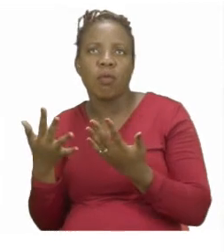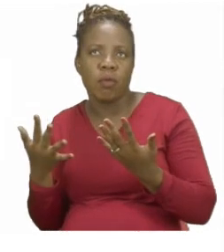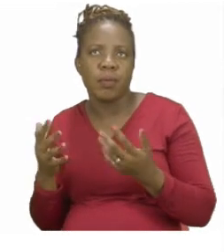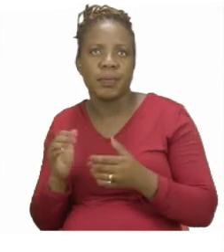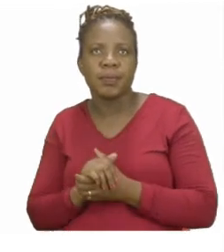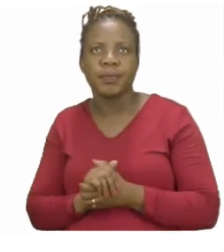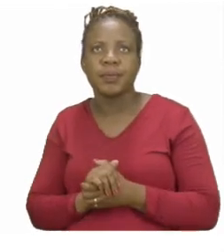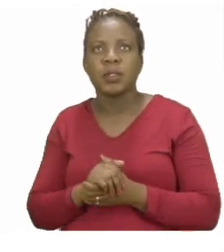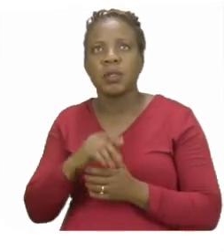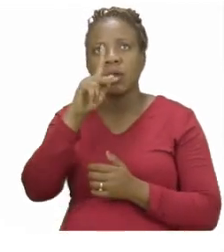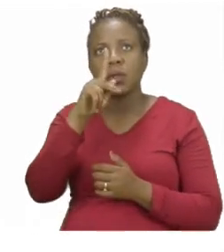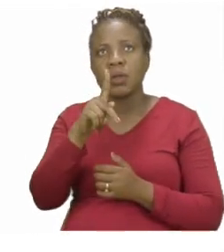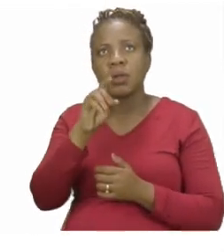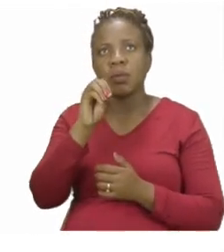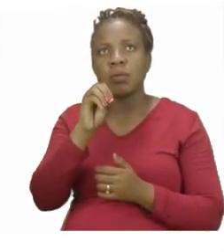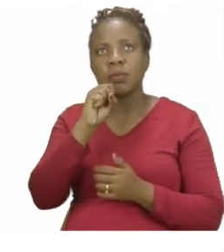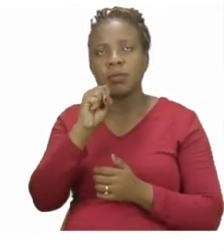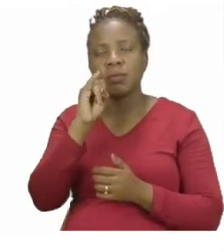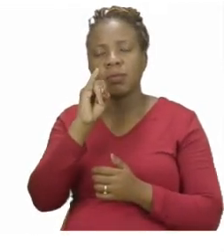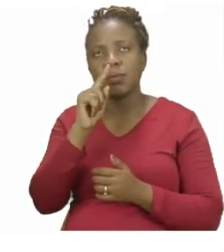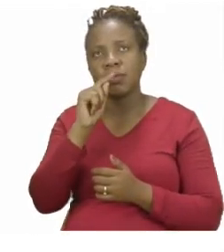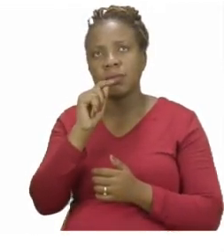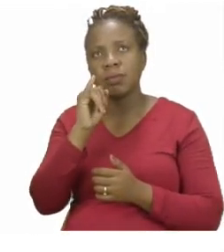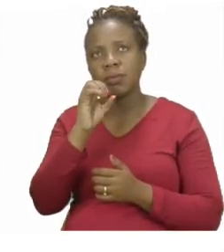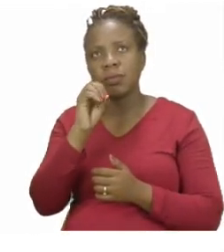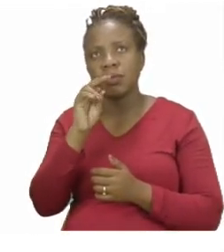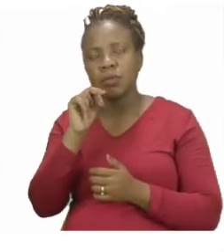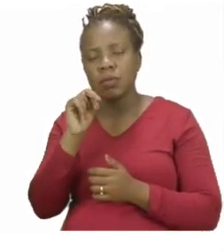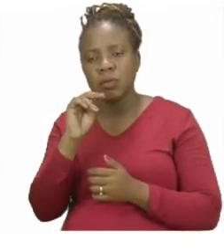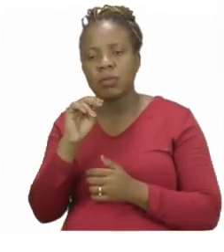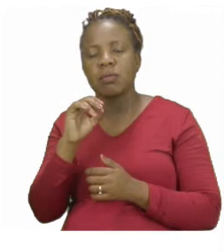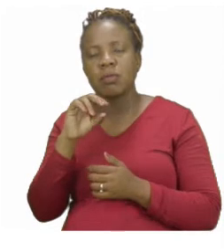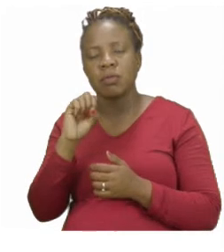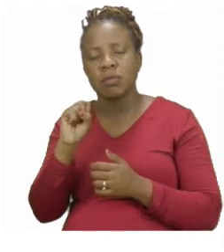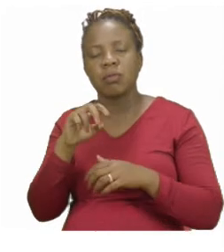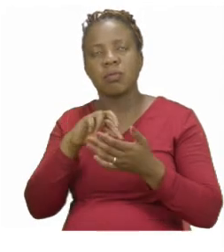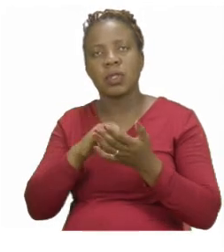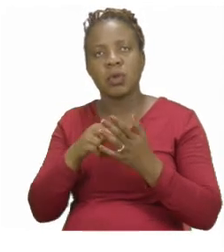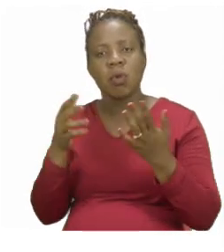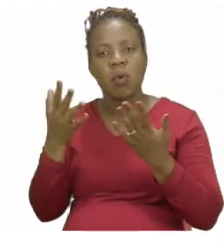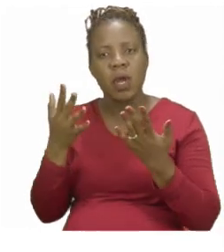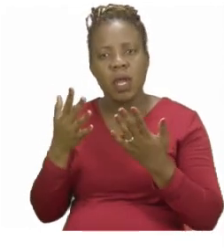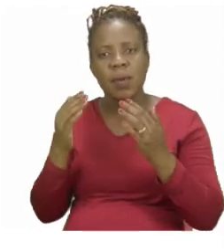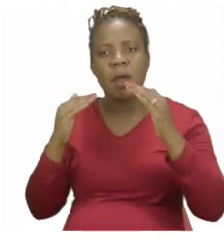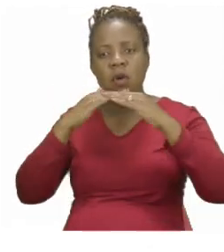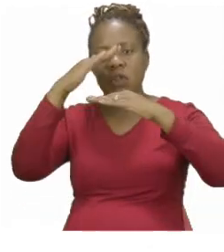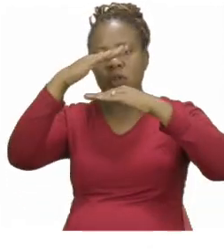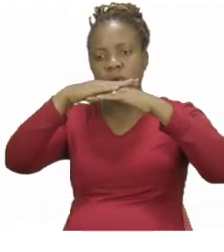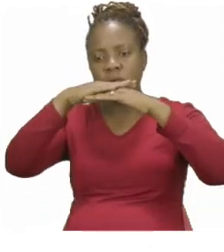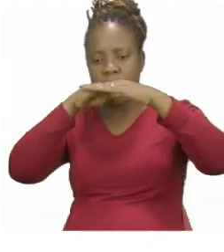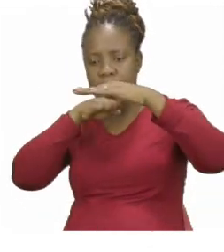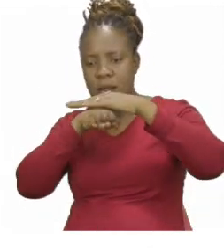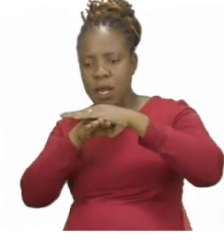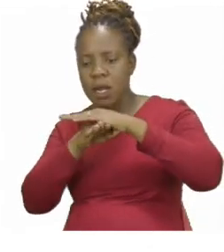something is on top, under, left, right,